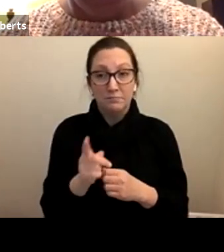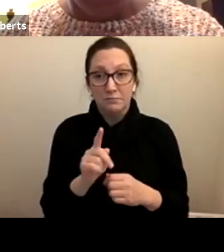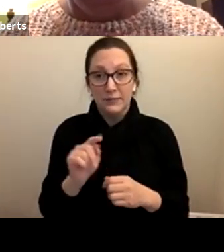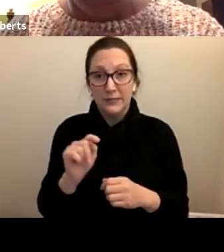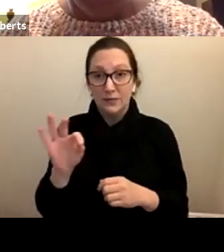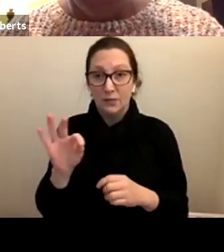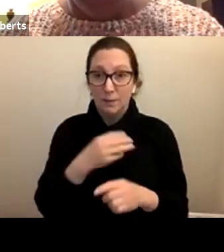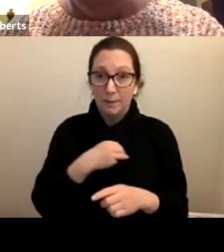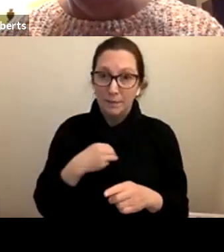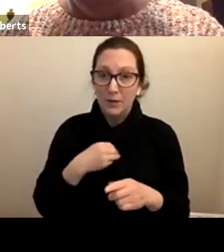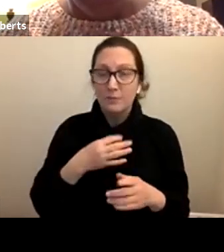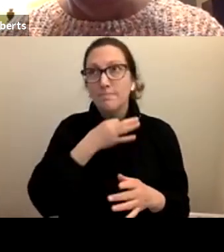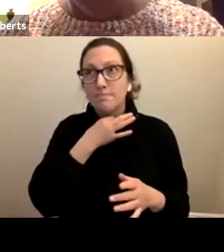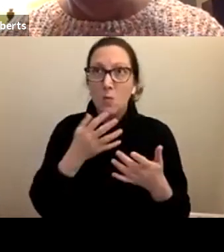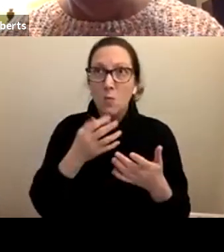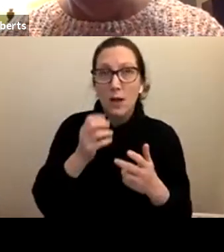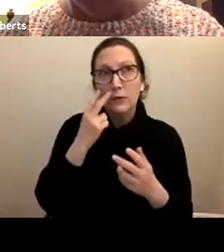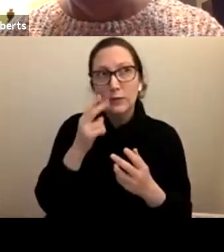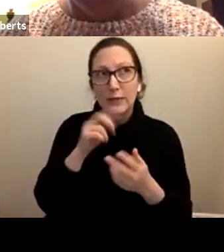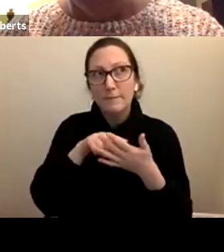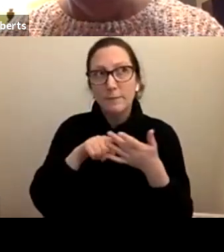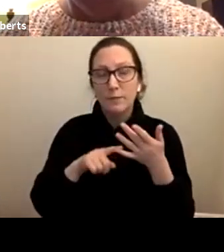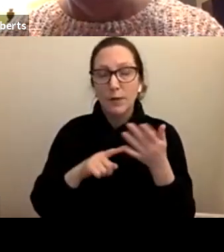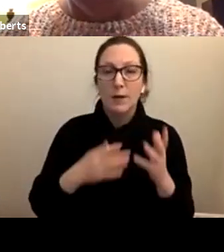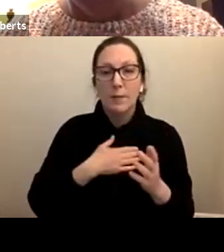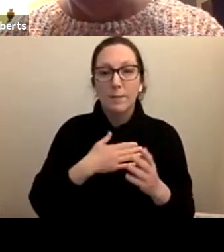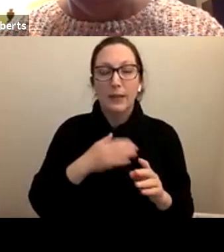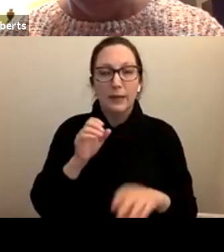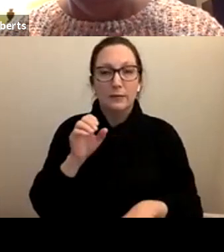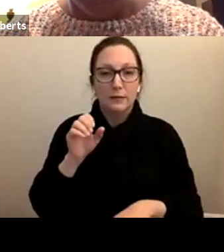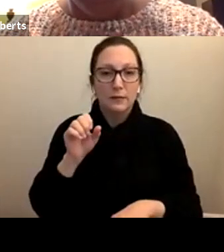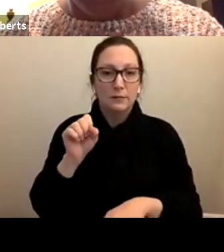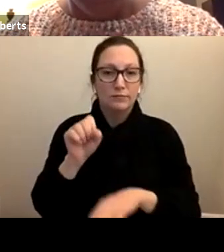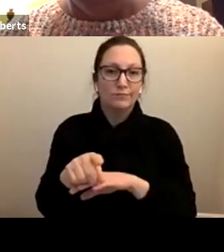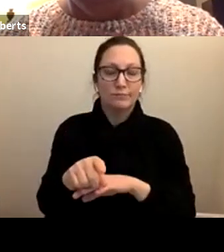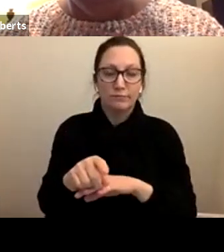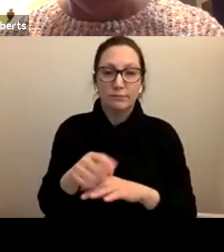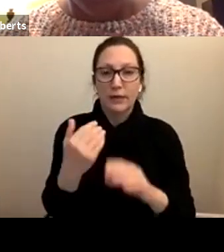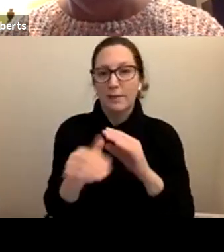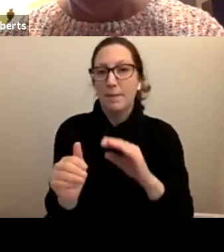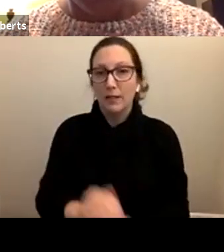think you would like to see, please forward that as I've indicated earlier.